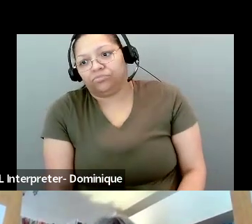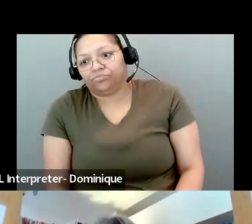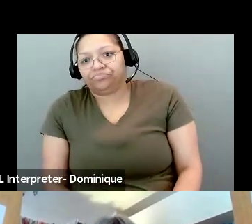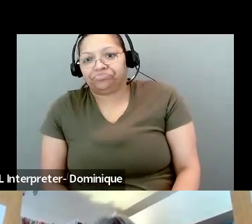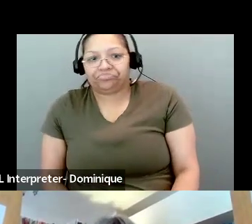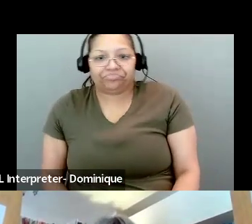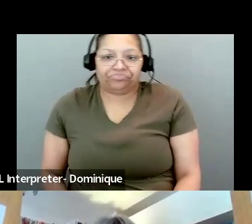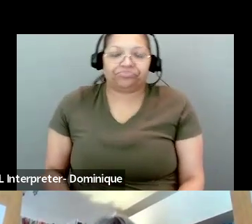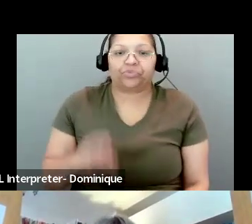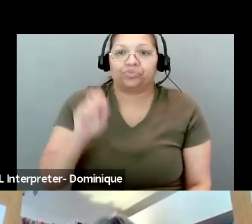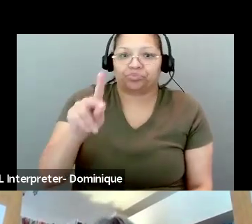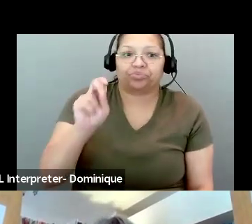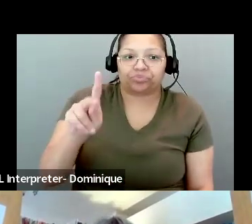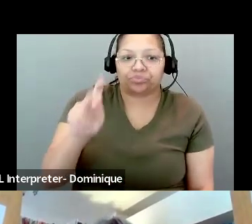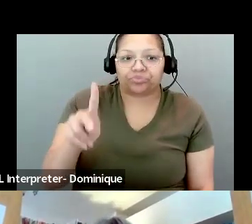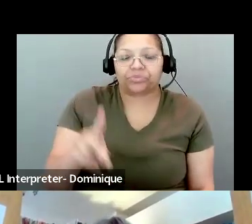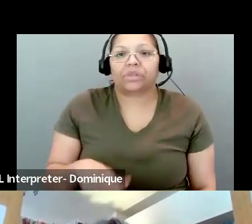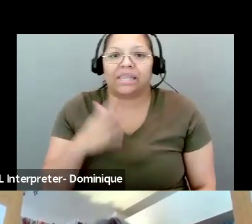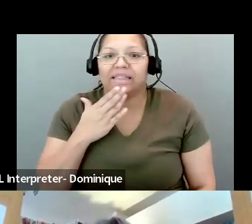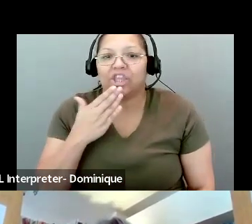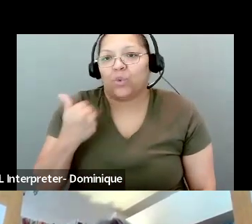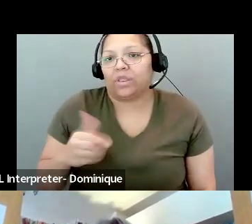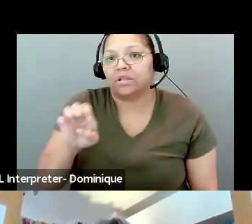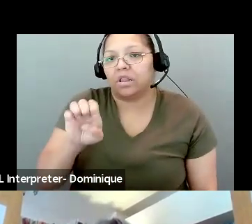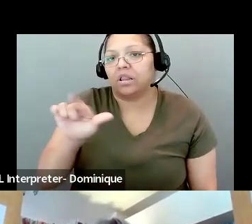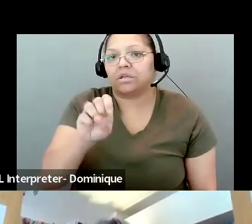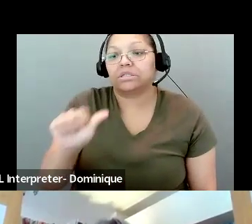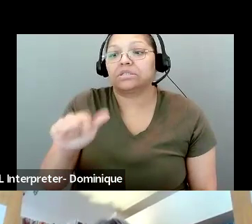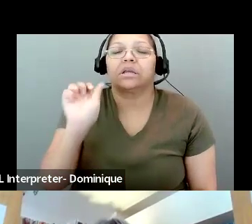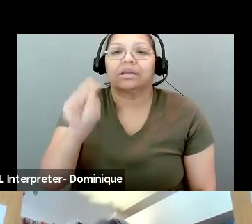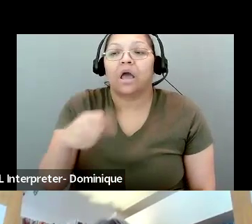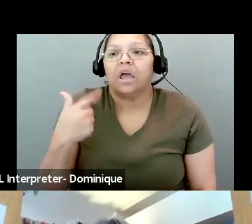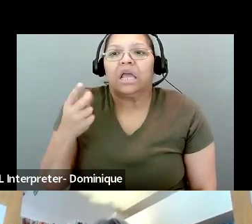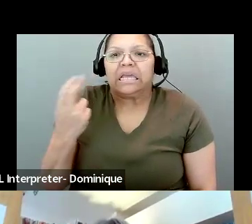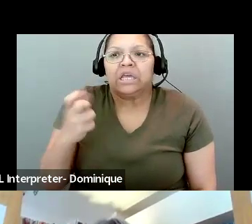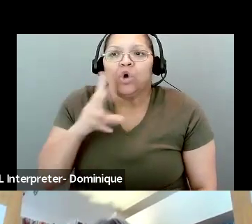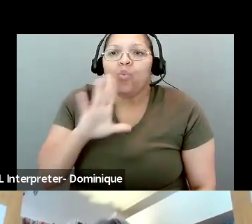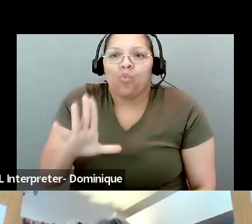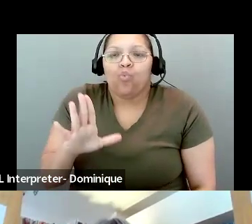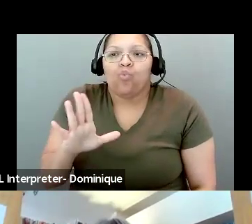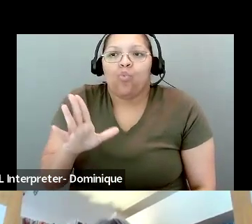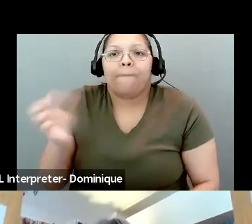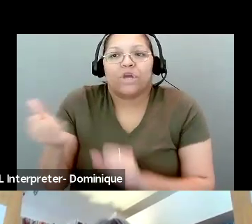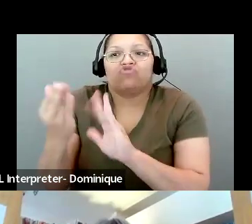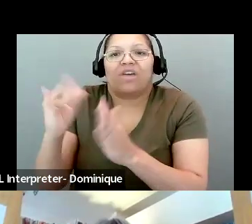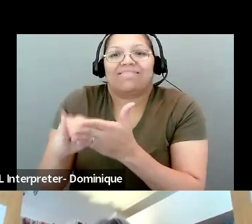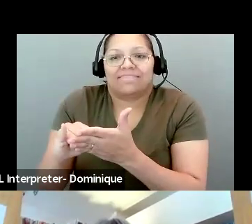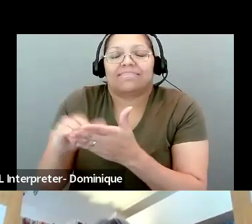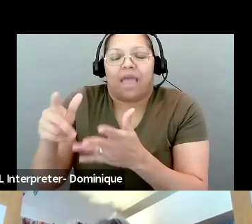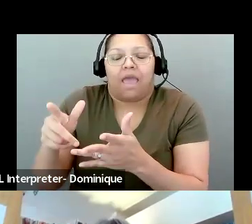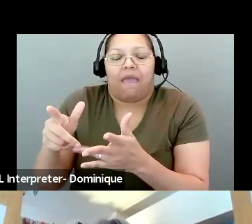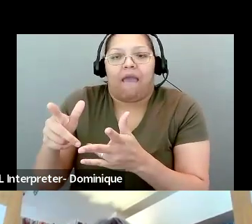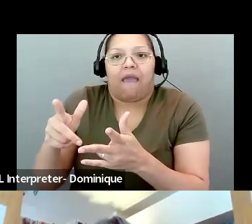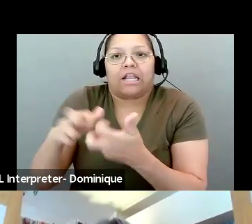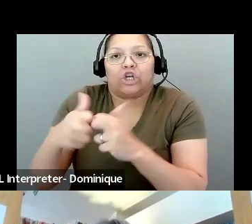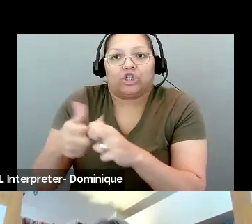as well. Okay, thank you. This is Alyssa. Yeah, he will be addressing that issue to the general session